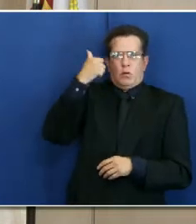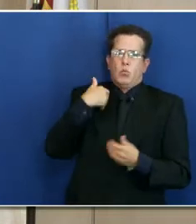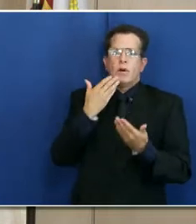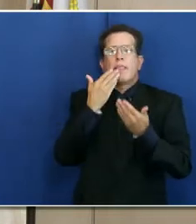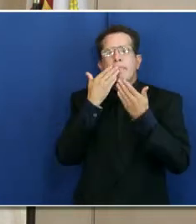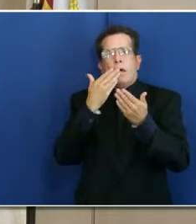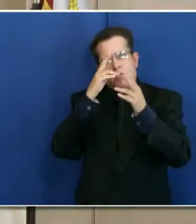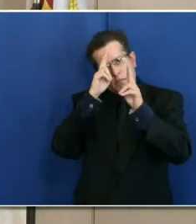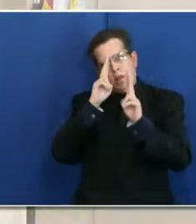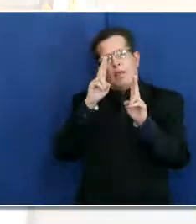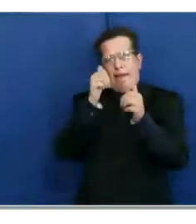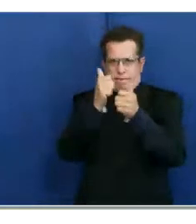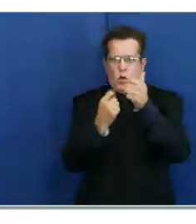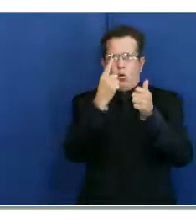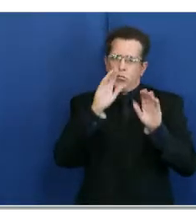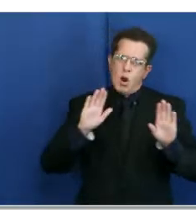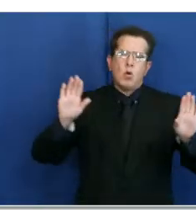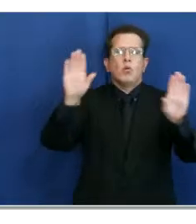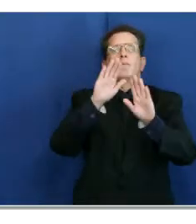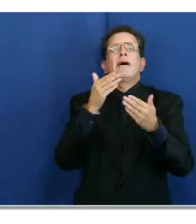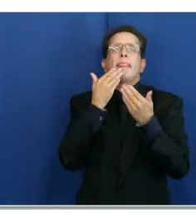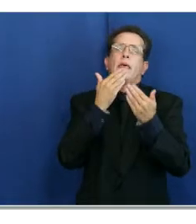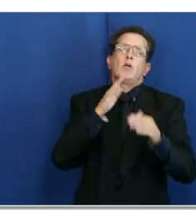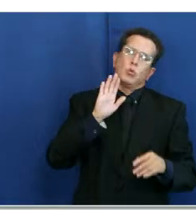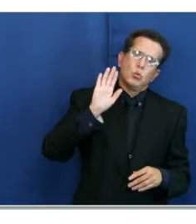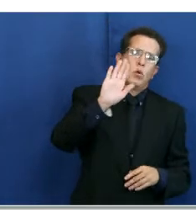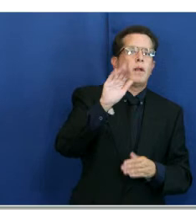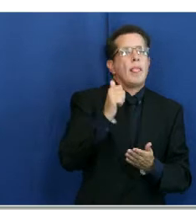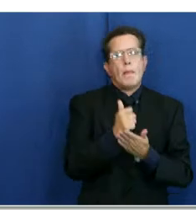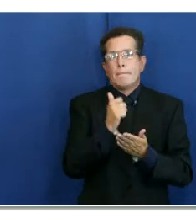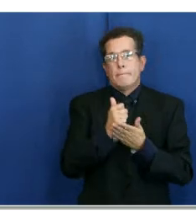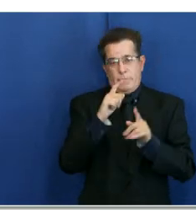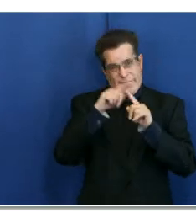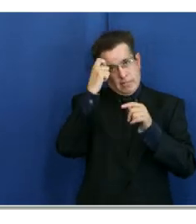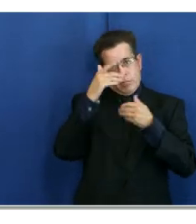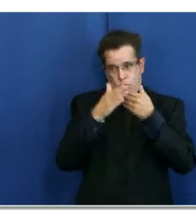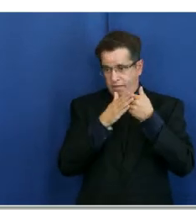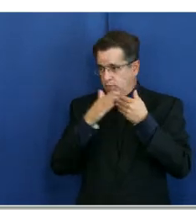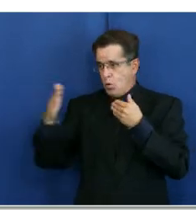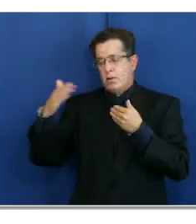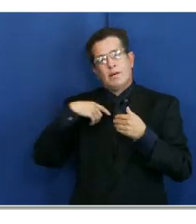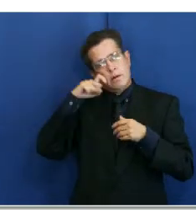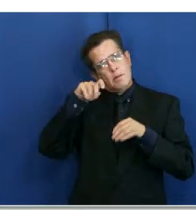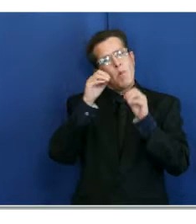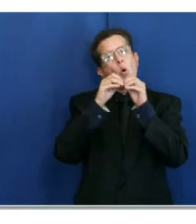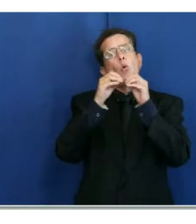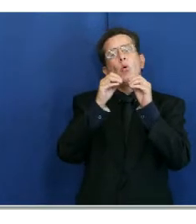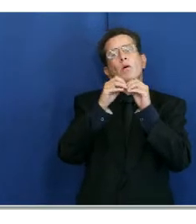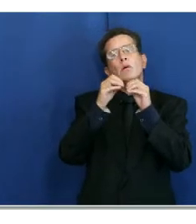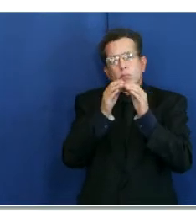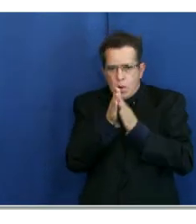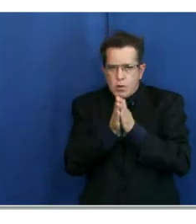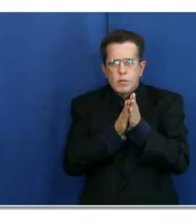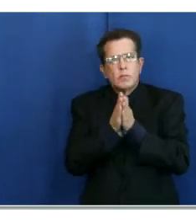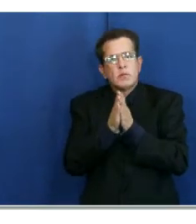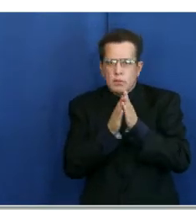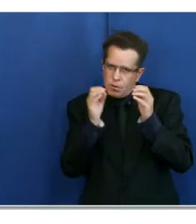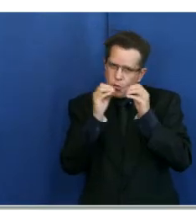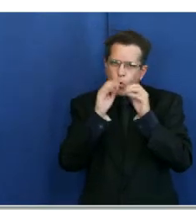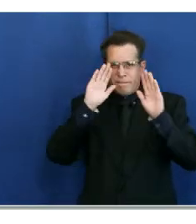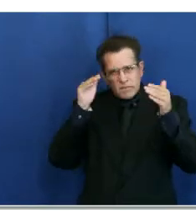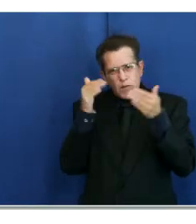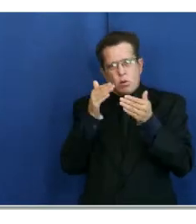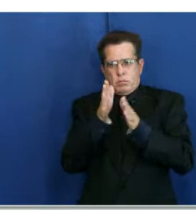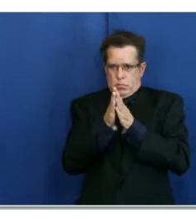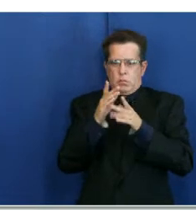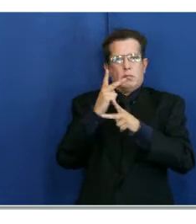to date to get us to where we are. Going forward, however, we must build on this success with the continued focus